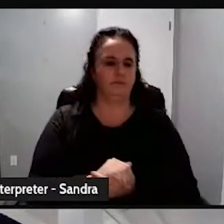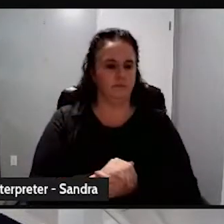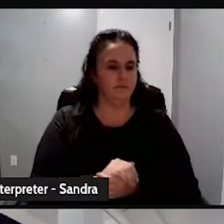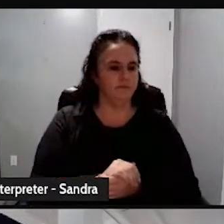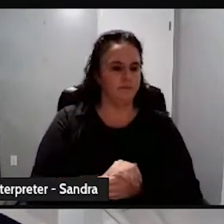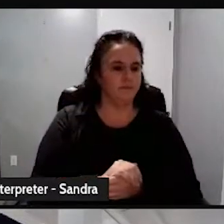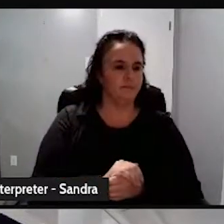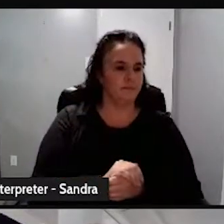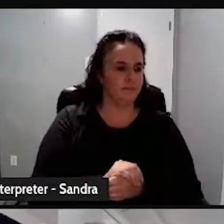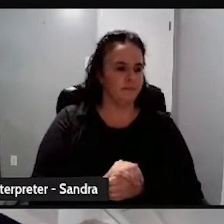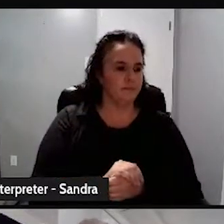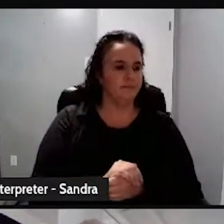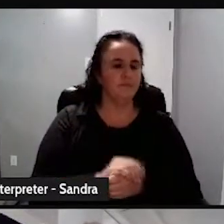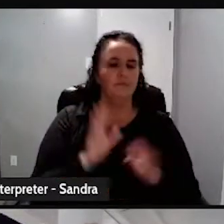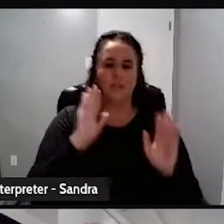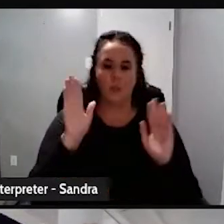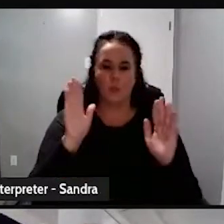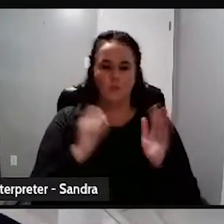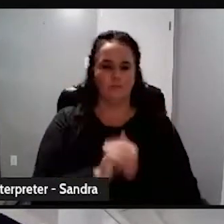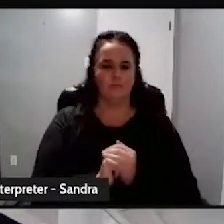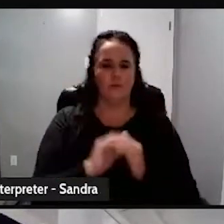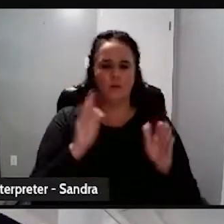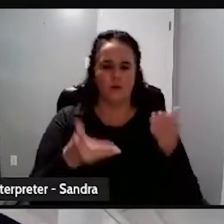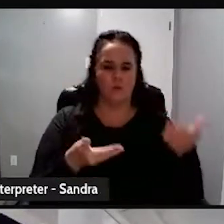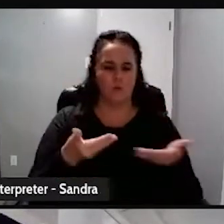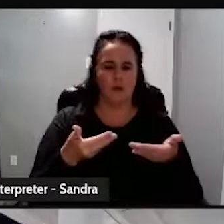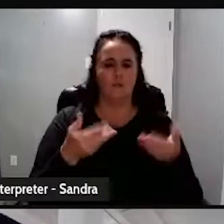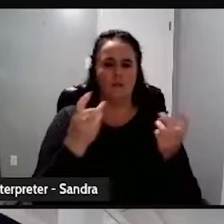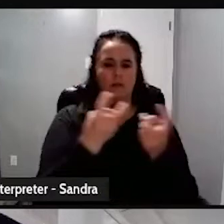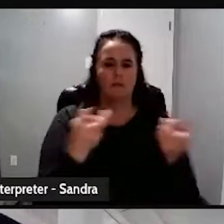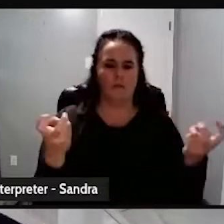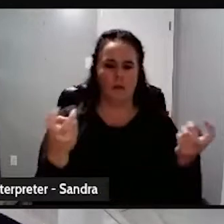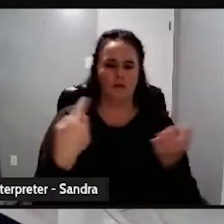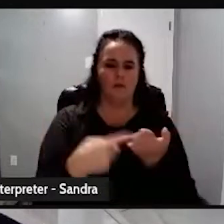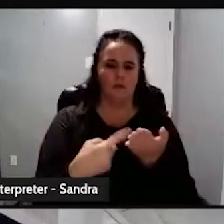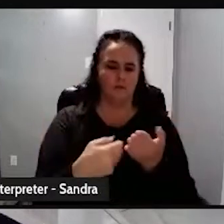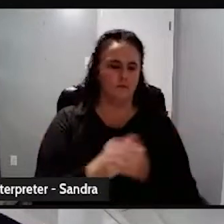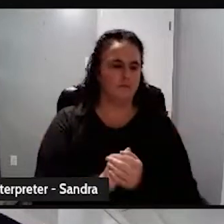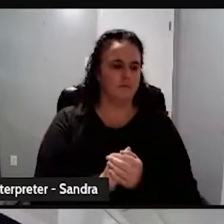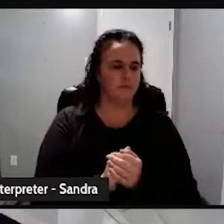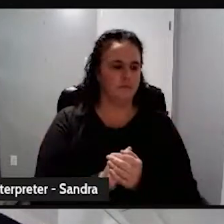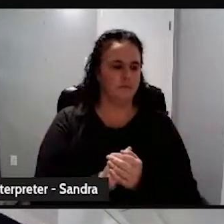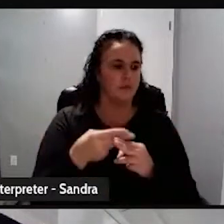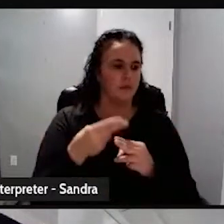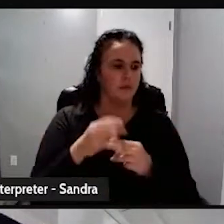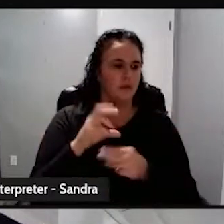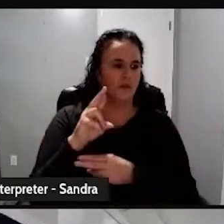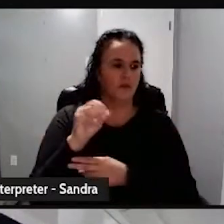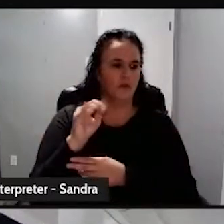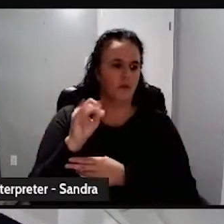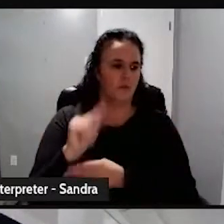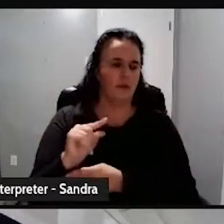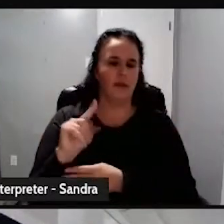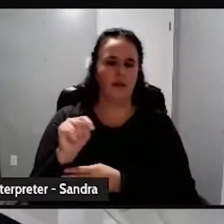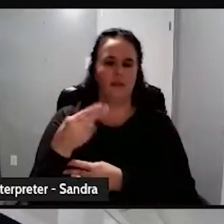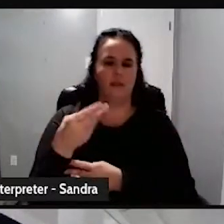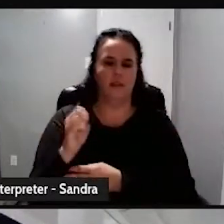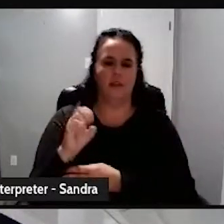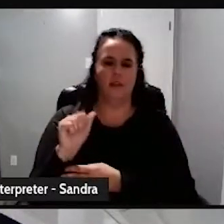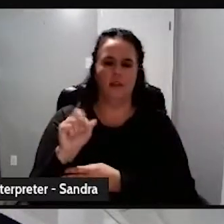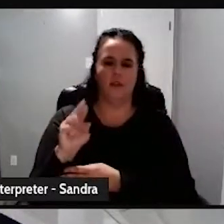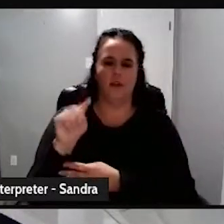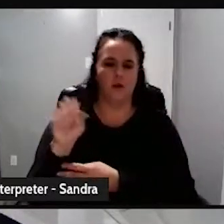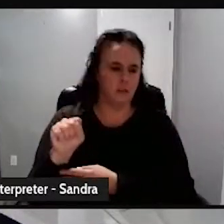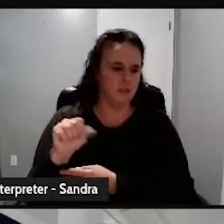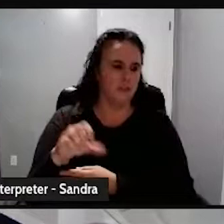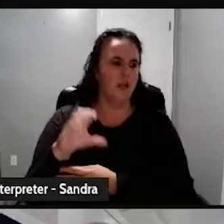Okay. Hi, everybody. Welcome to our panel. It's called CrippingTheArts, Cryptic Artists